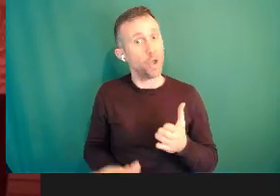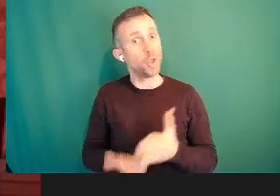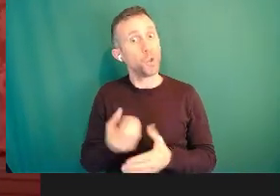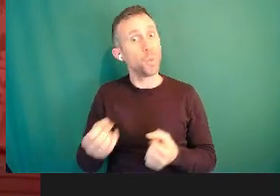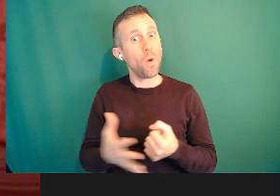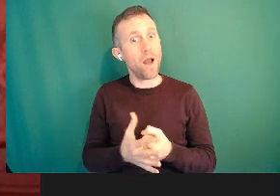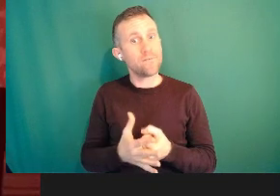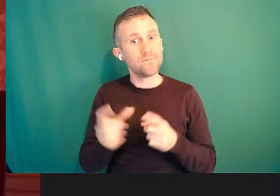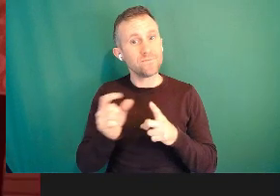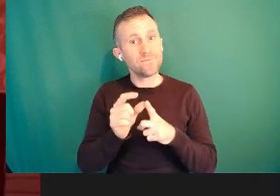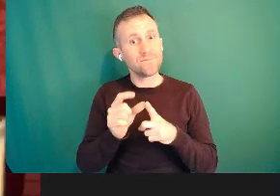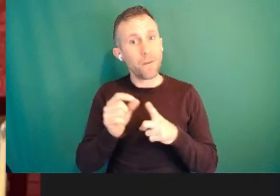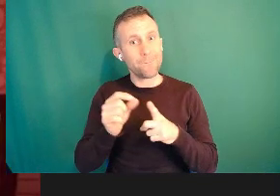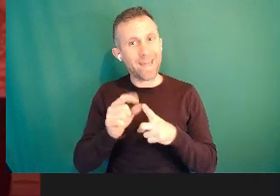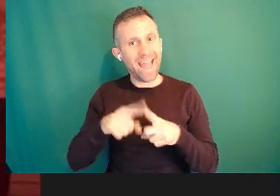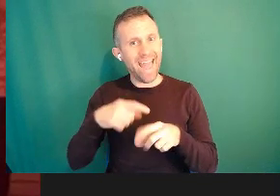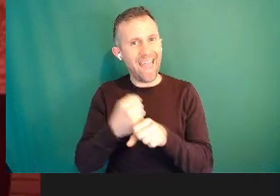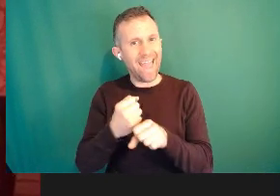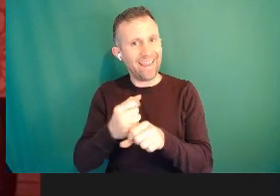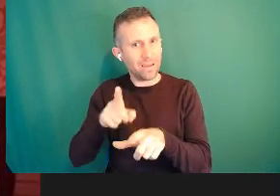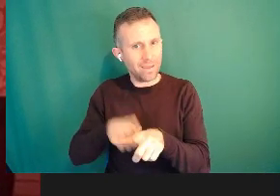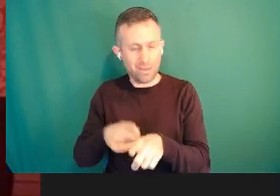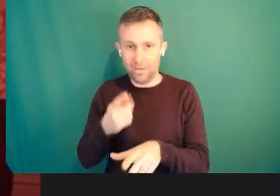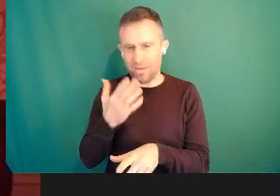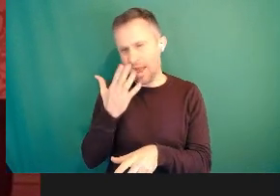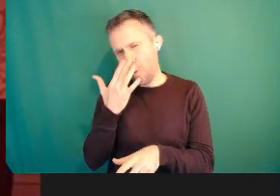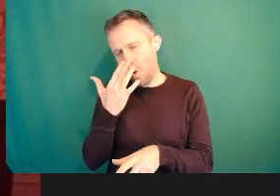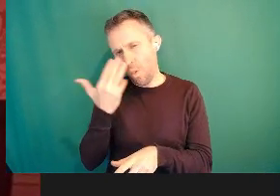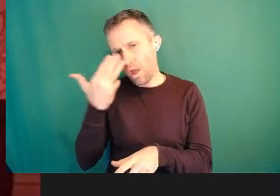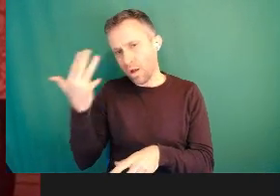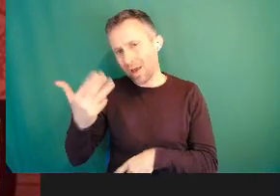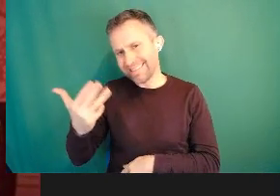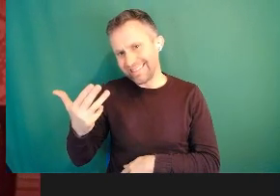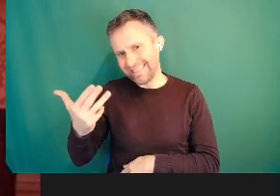years old, and a similar age to her